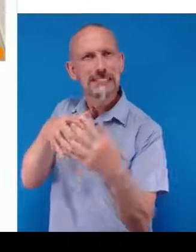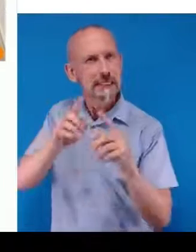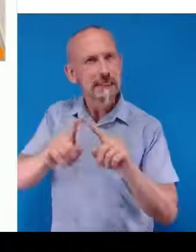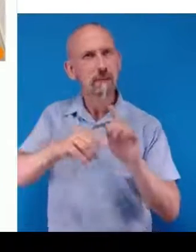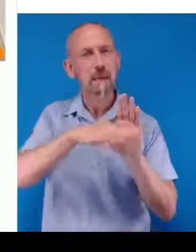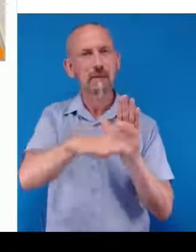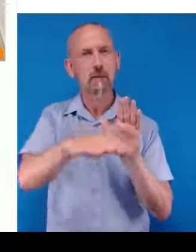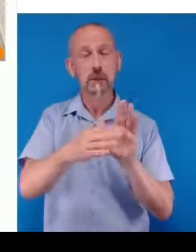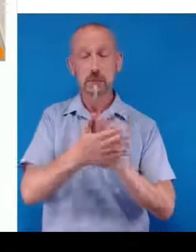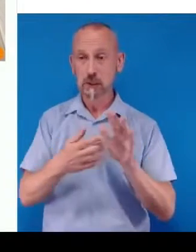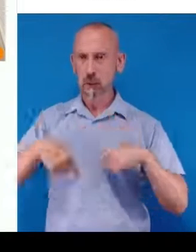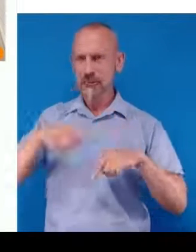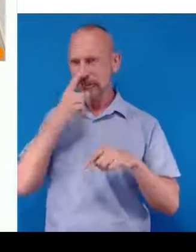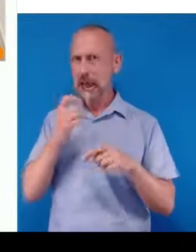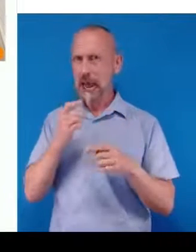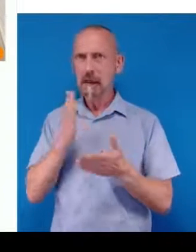accessibility.